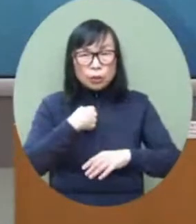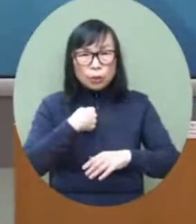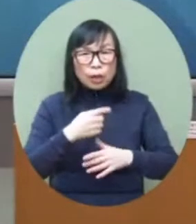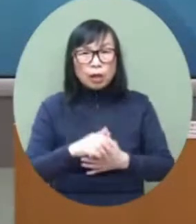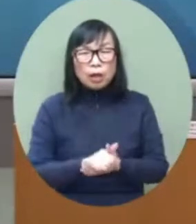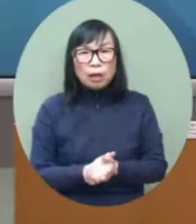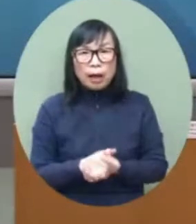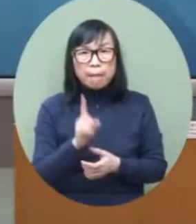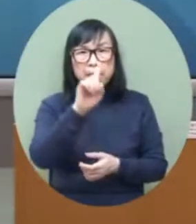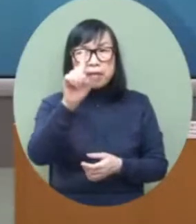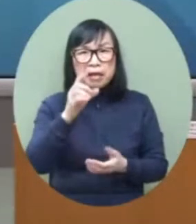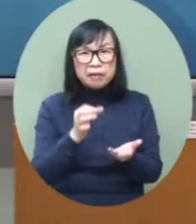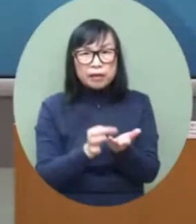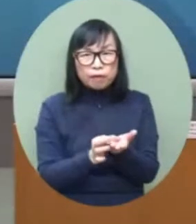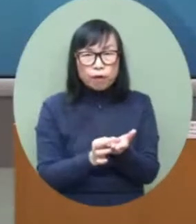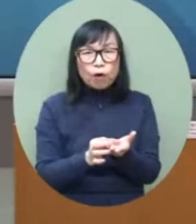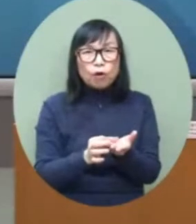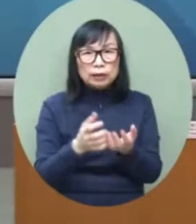virus.